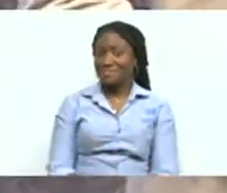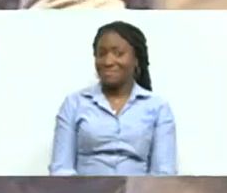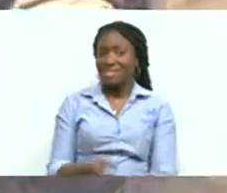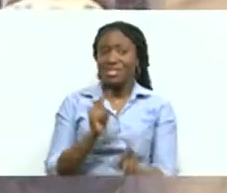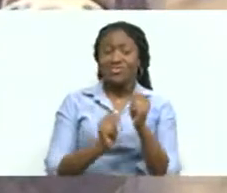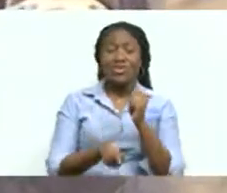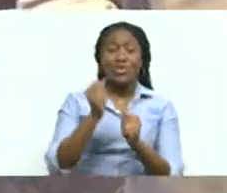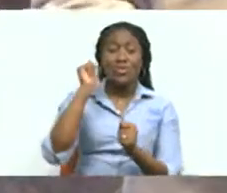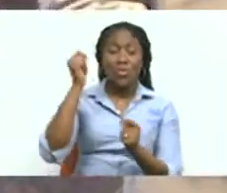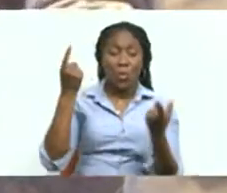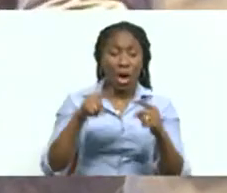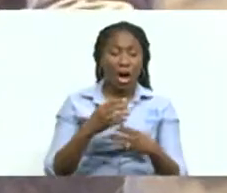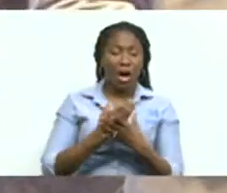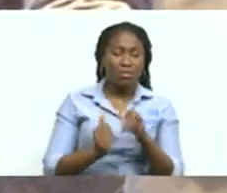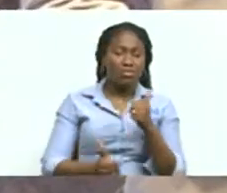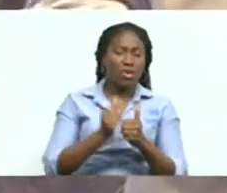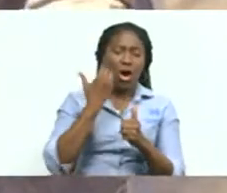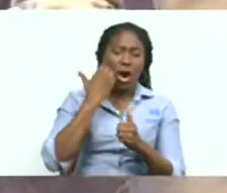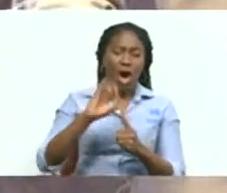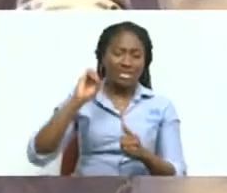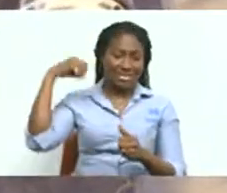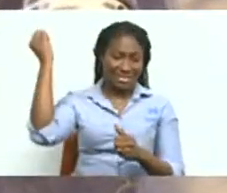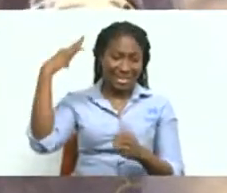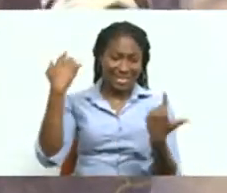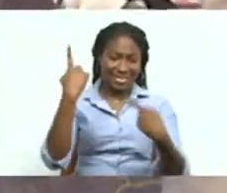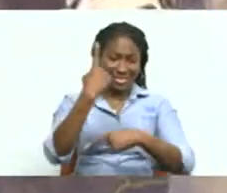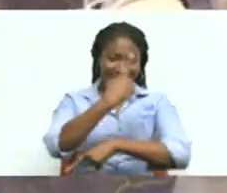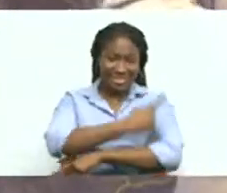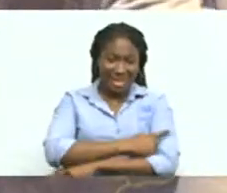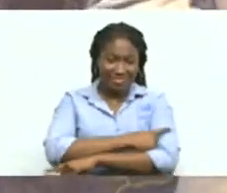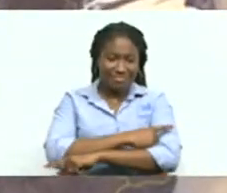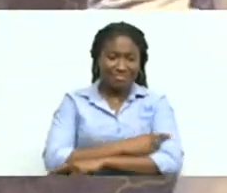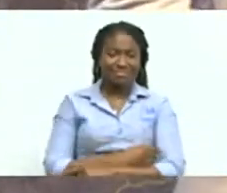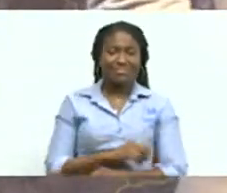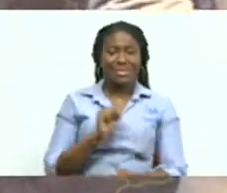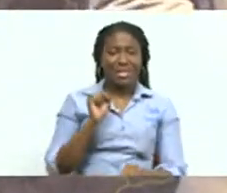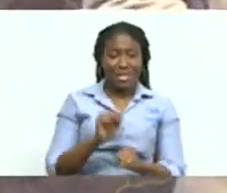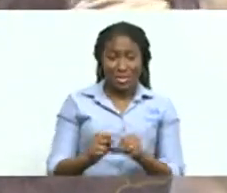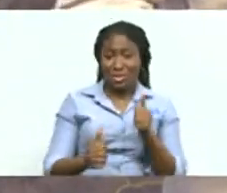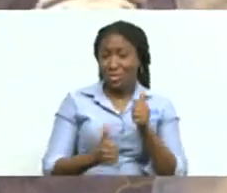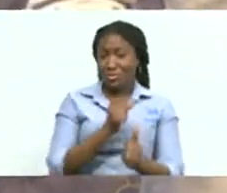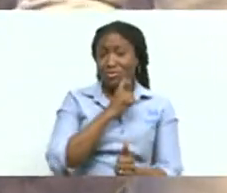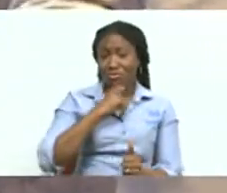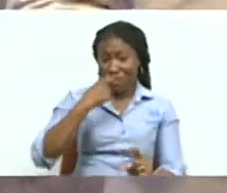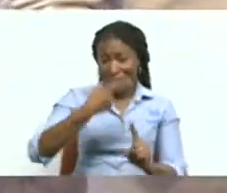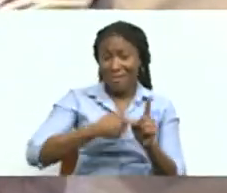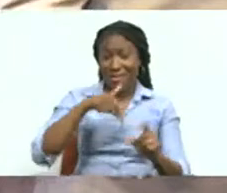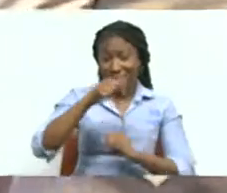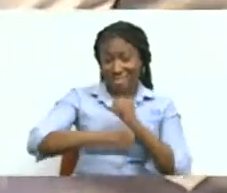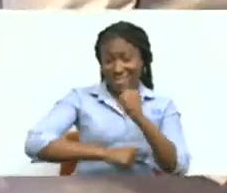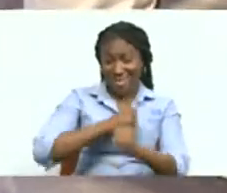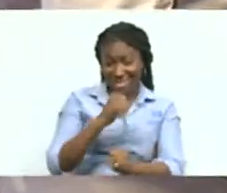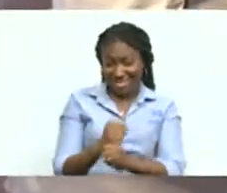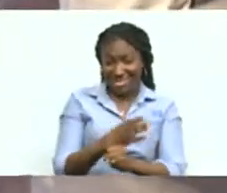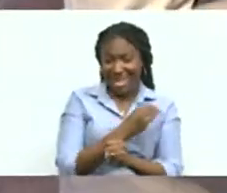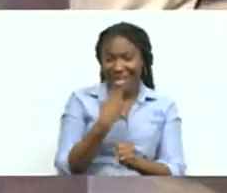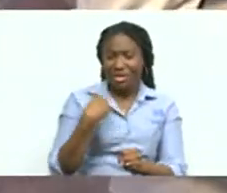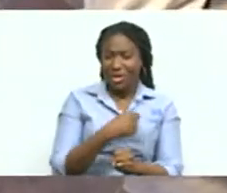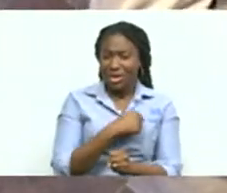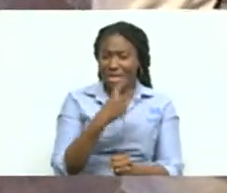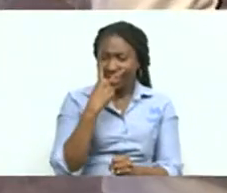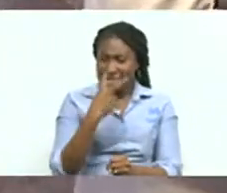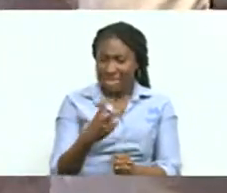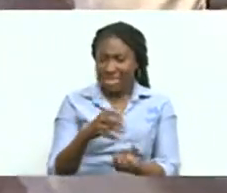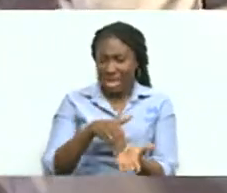and Tobago had another mostly hot and sunny day, par of the course, for the driest month of the year, March, and we are seeing a weak